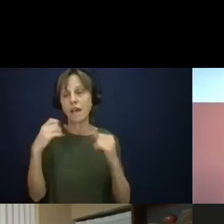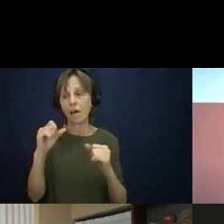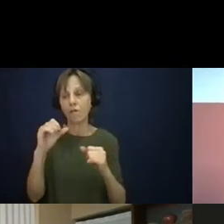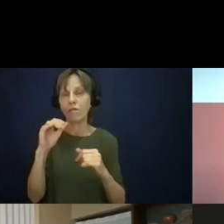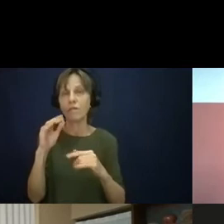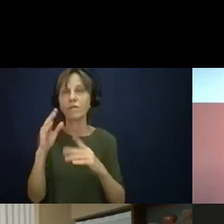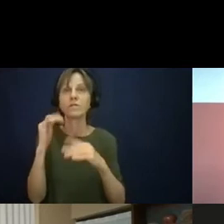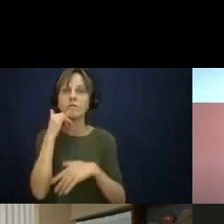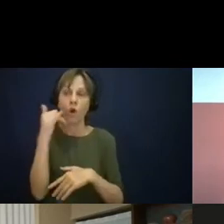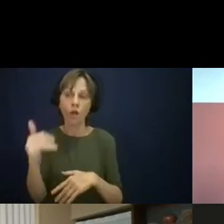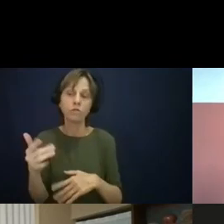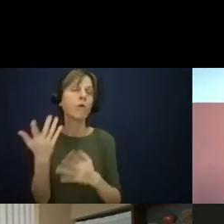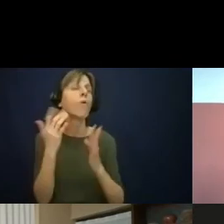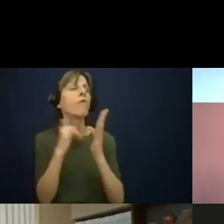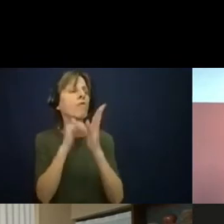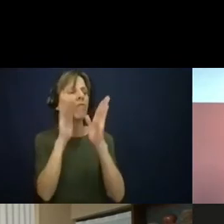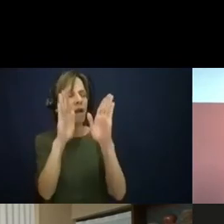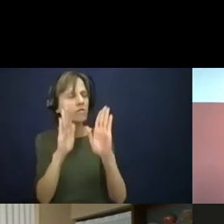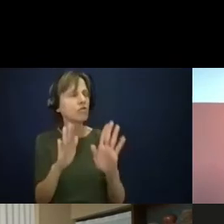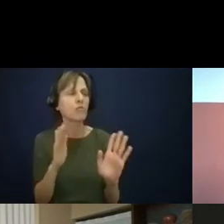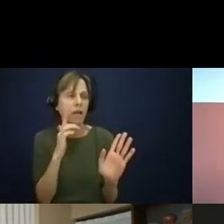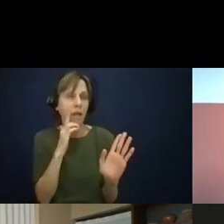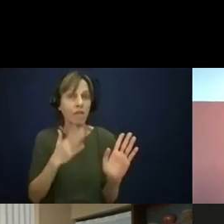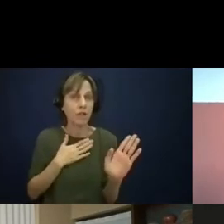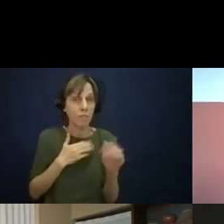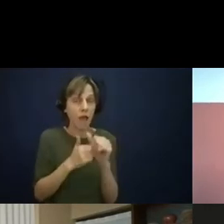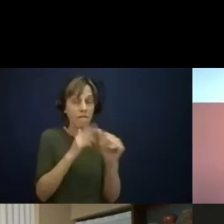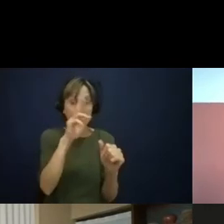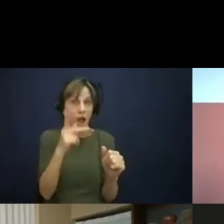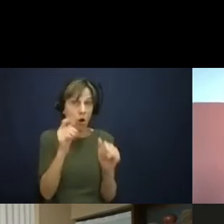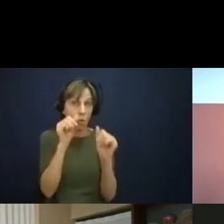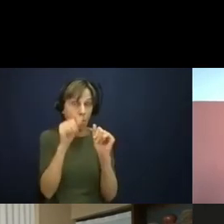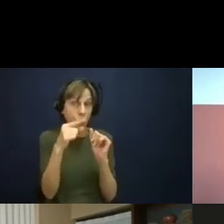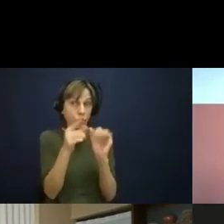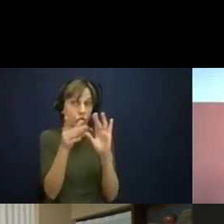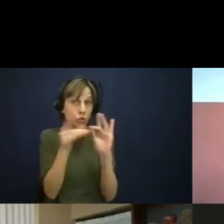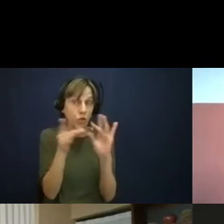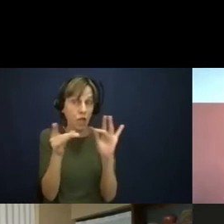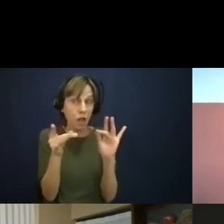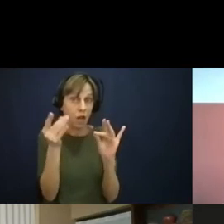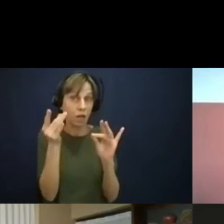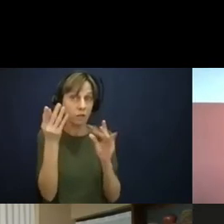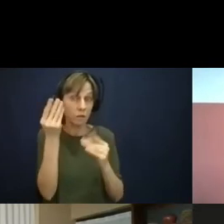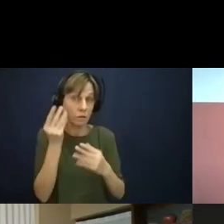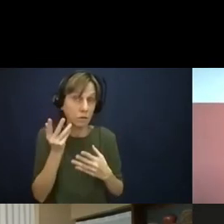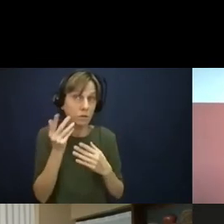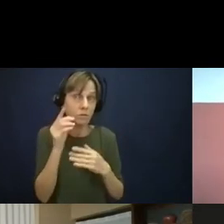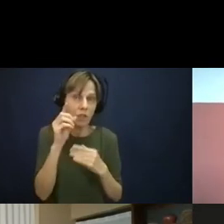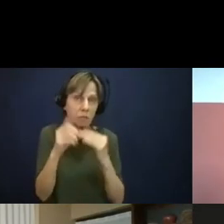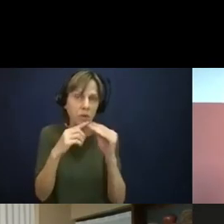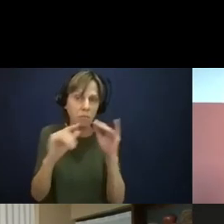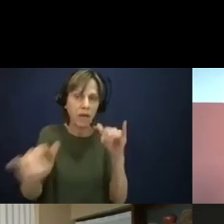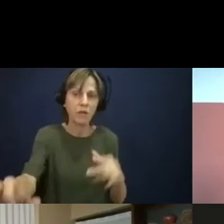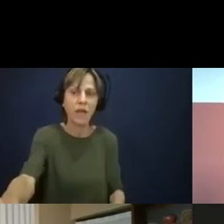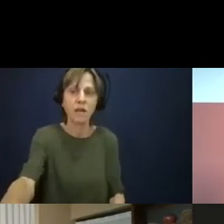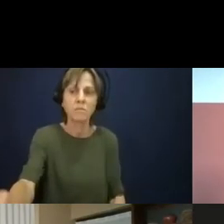That's great. So I think then, just my follow-up question for you is, could you tell us a little bit about that training? I know, it's a new